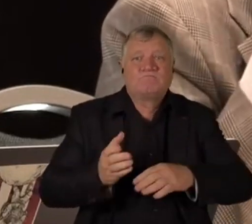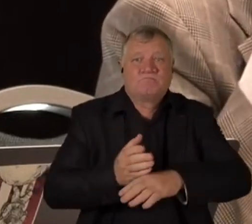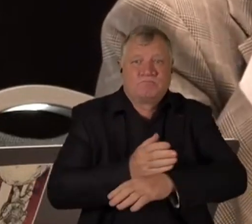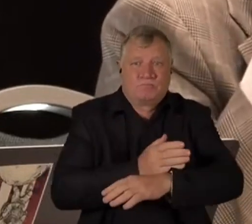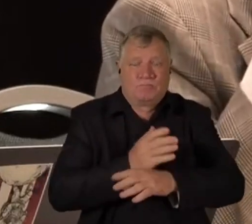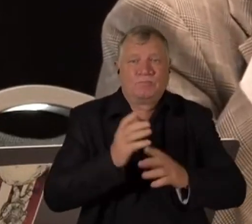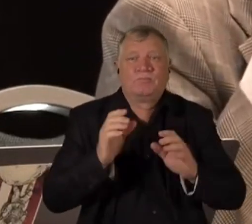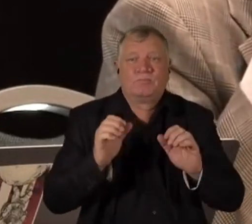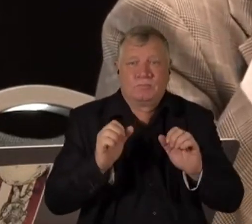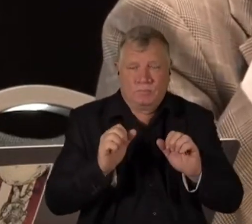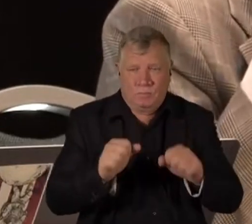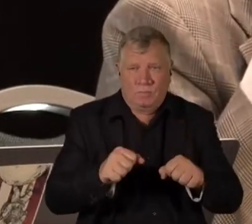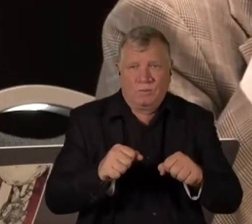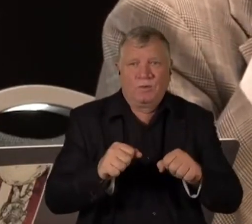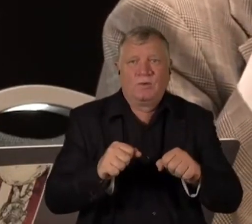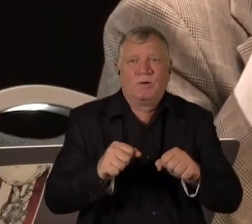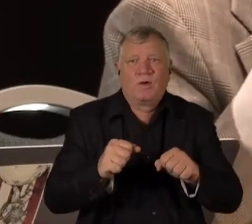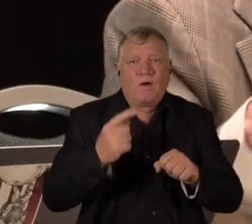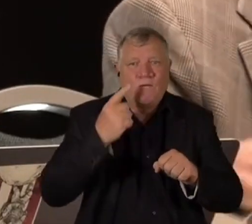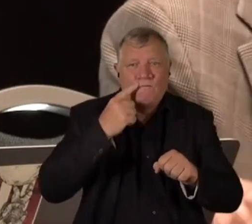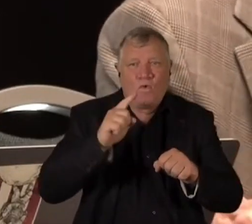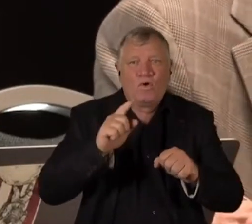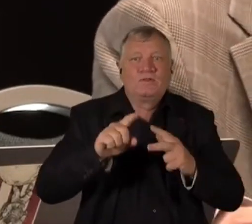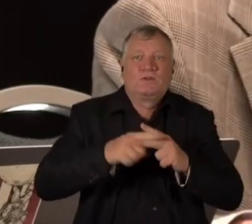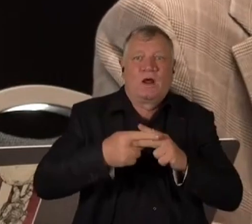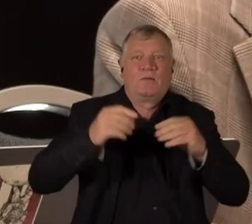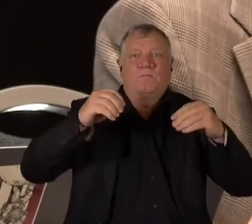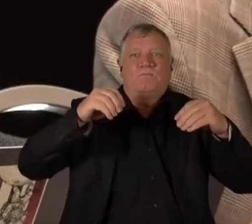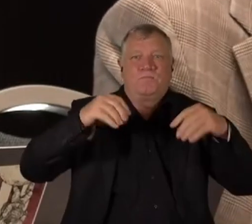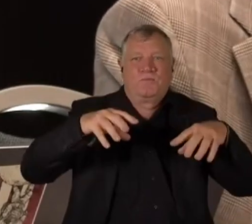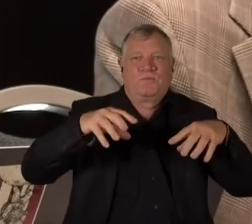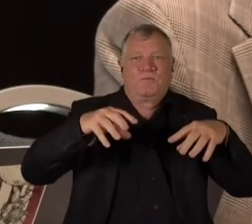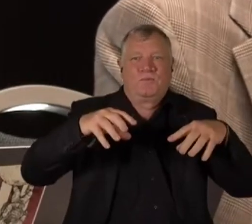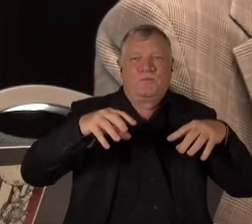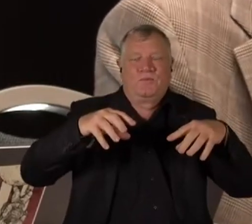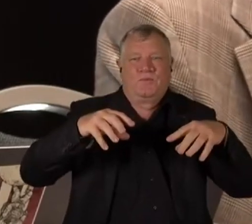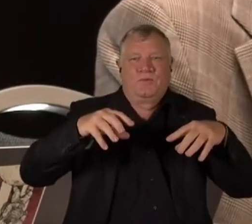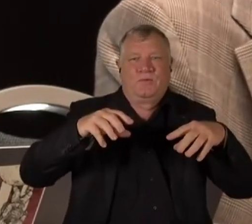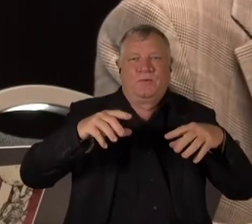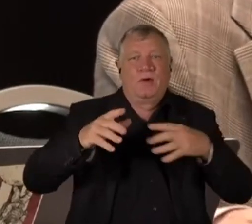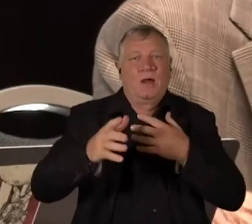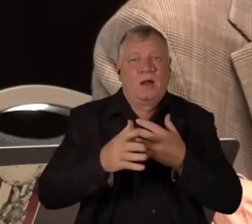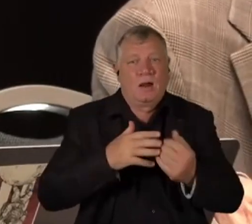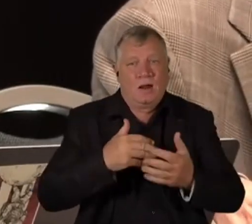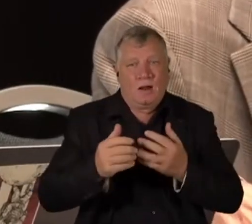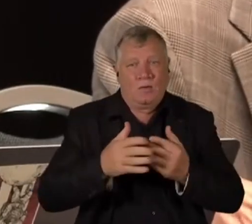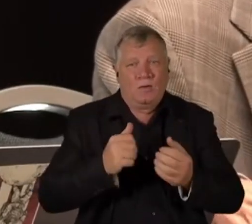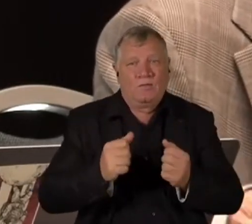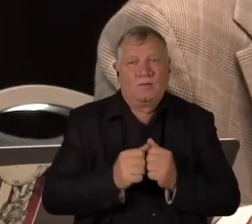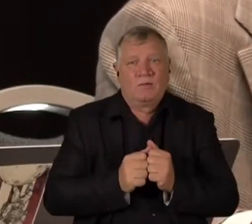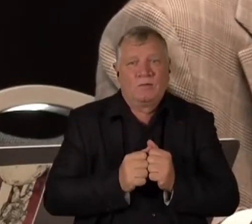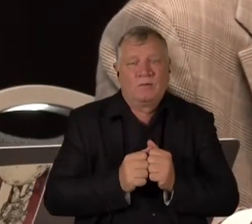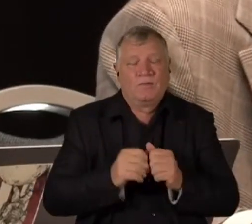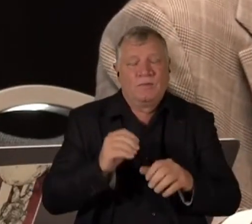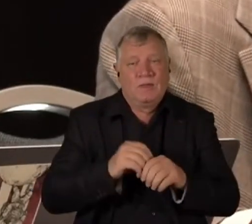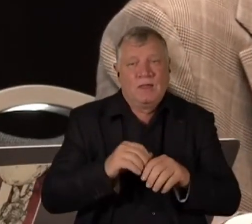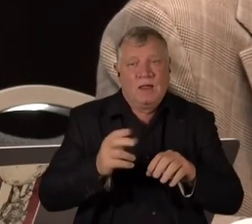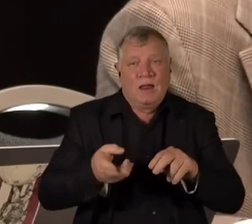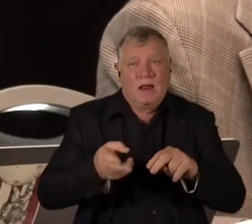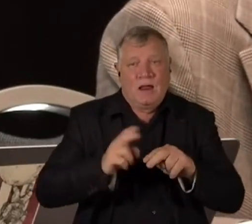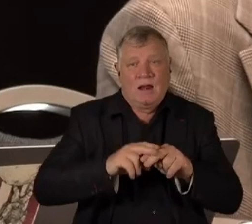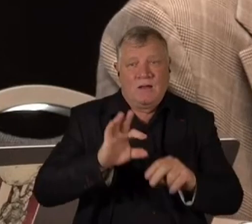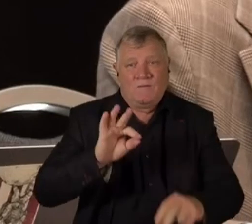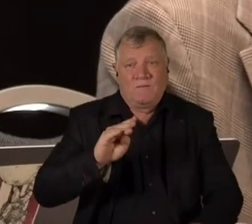operational capacity just to get the lights turned on. However, in addition to the FEMA